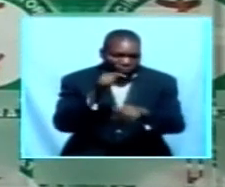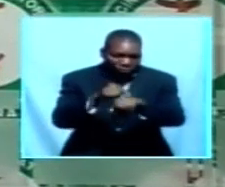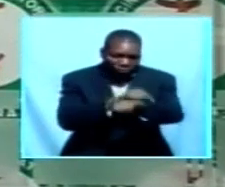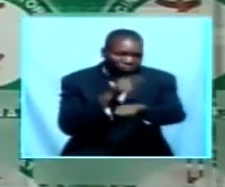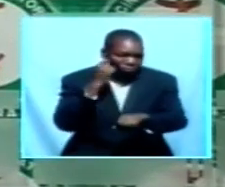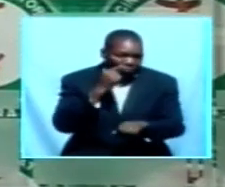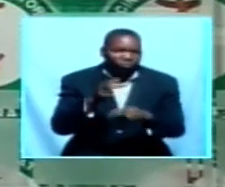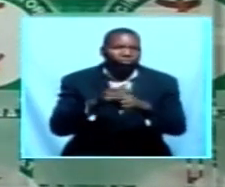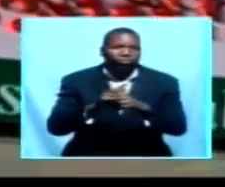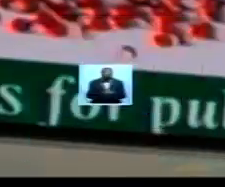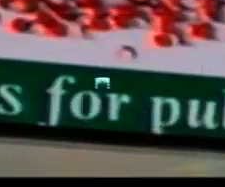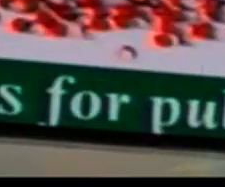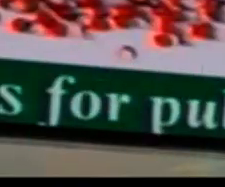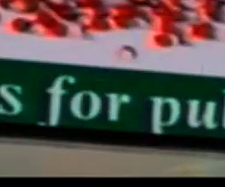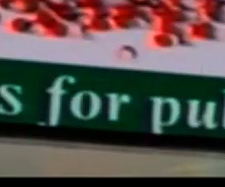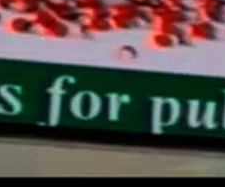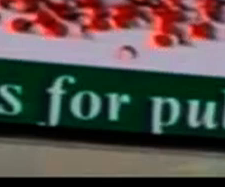this message.